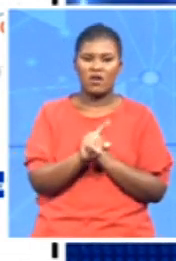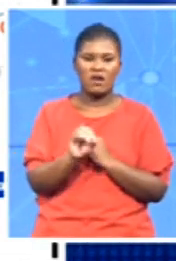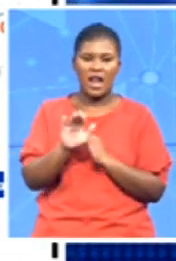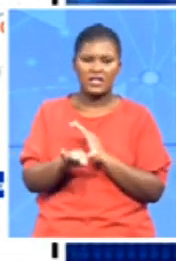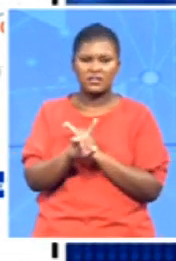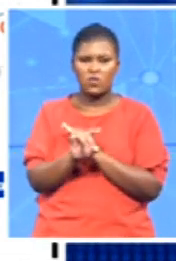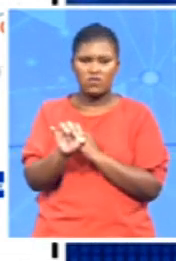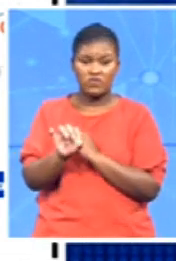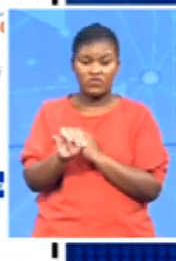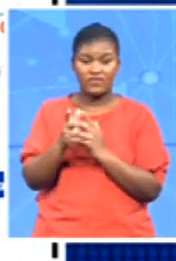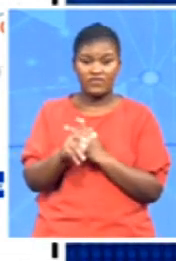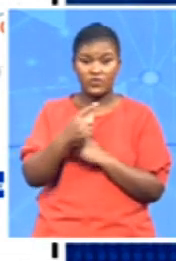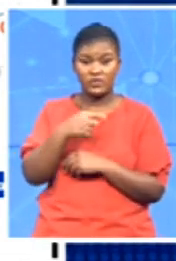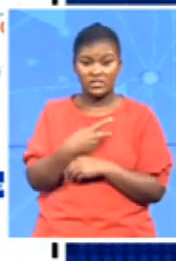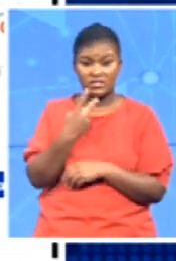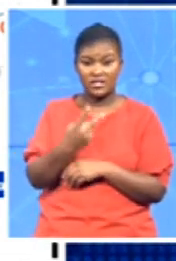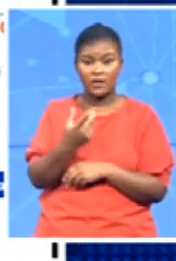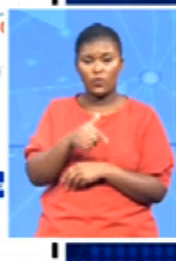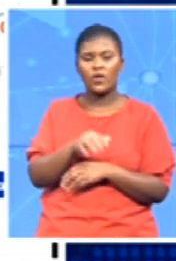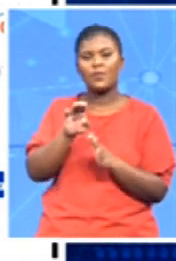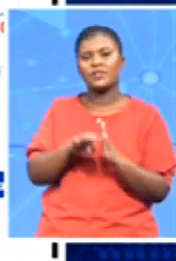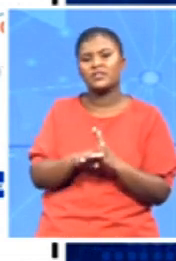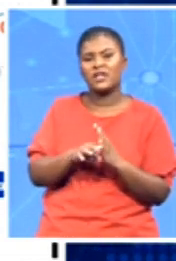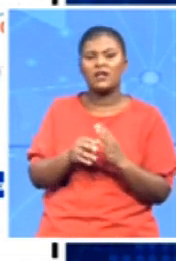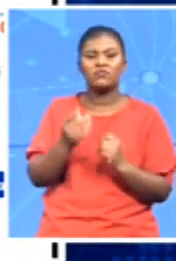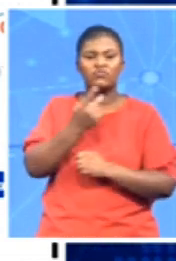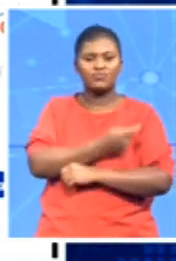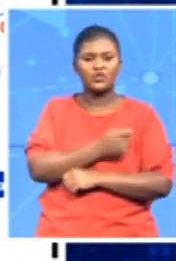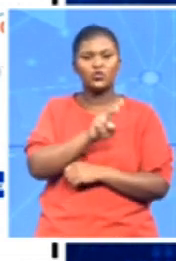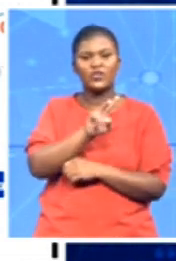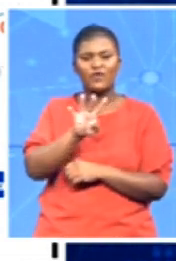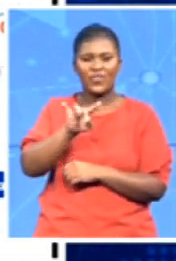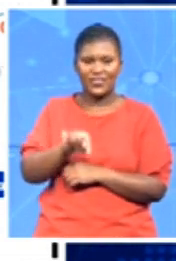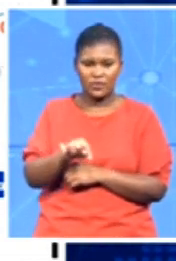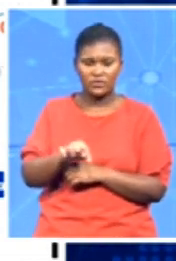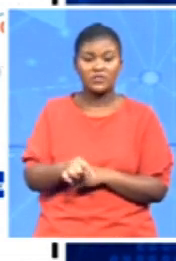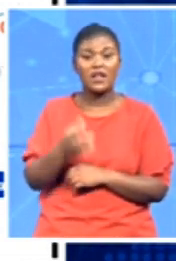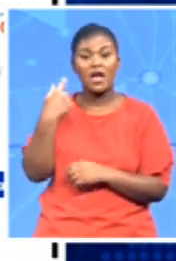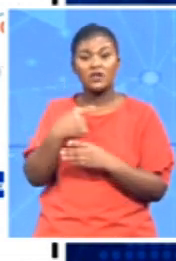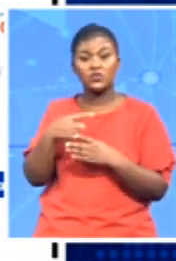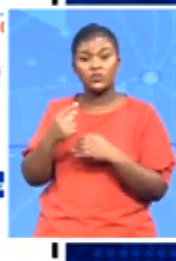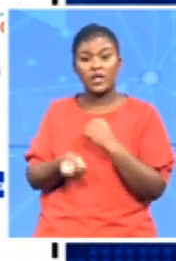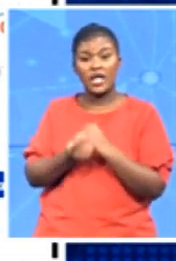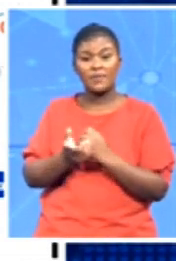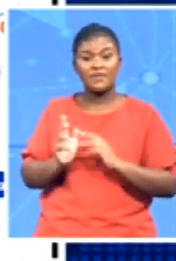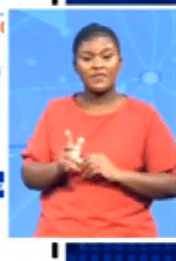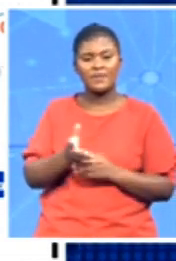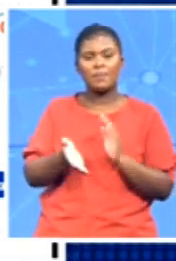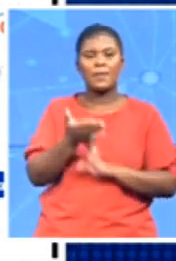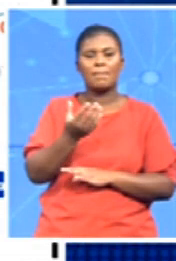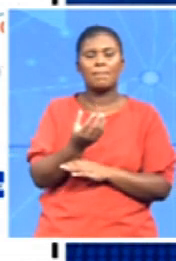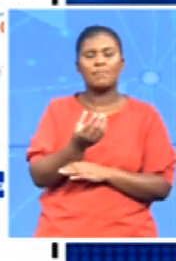week between Christmas and New Year, down to 24,000. Last week, it went to 34,000. For the first 3 days of this week, we're